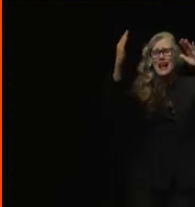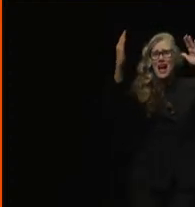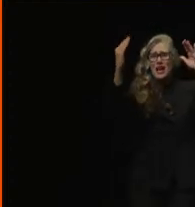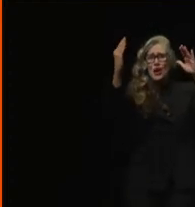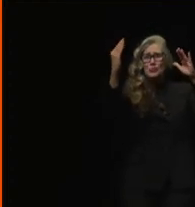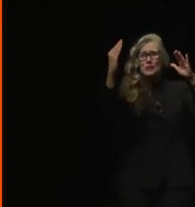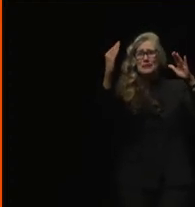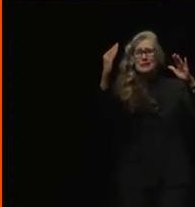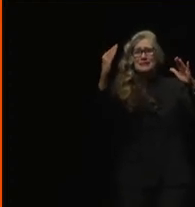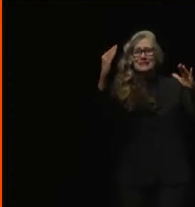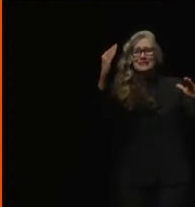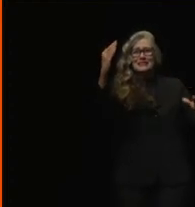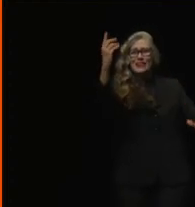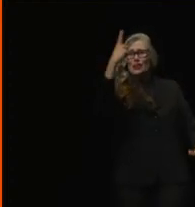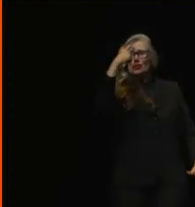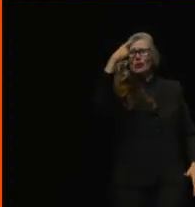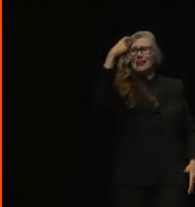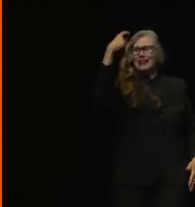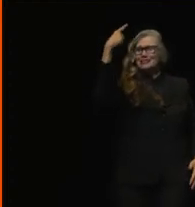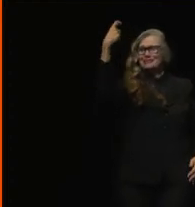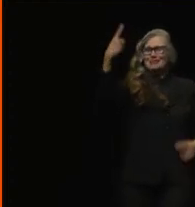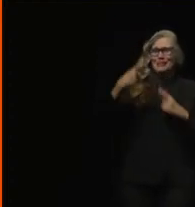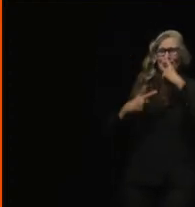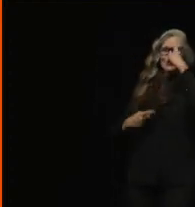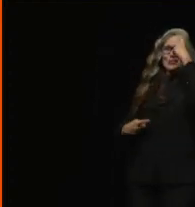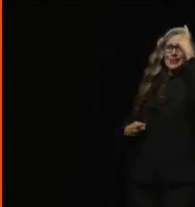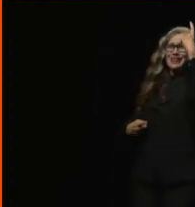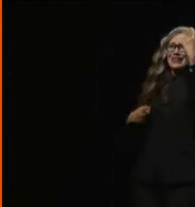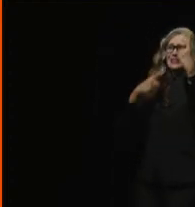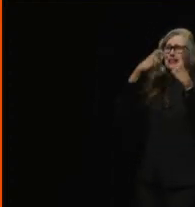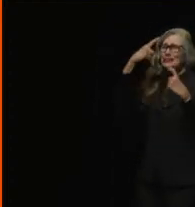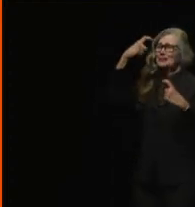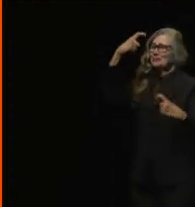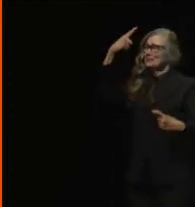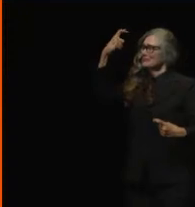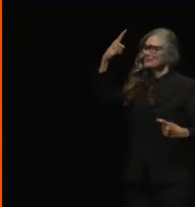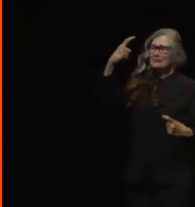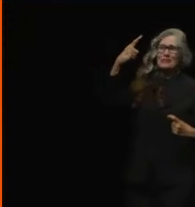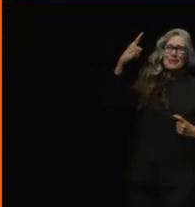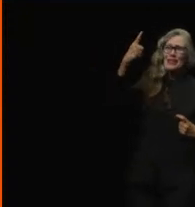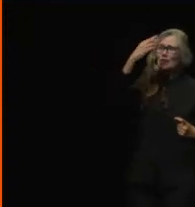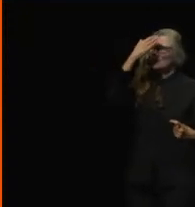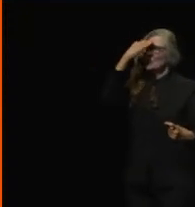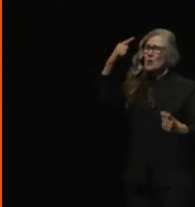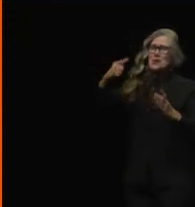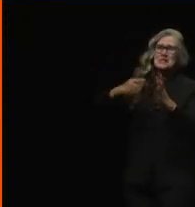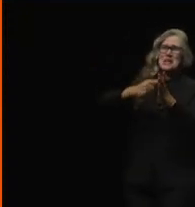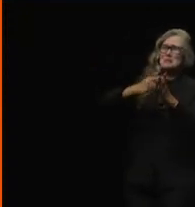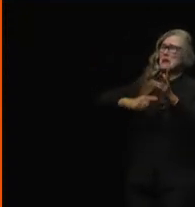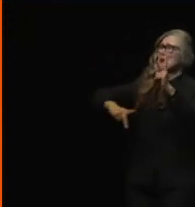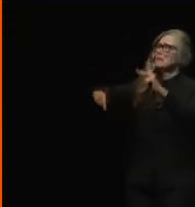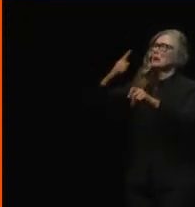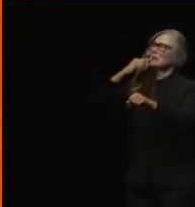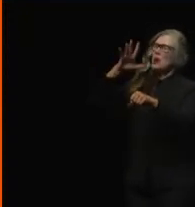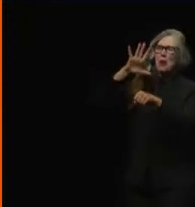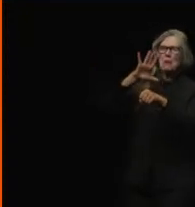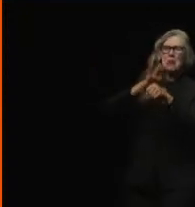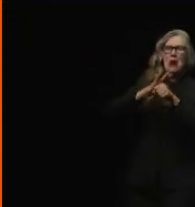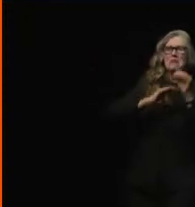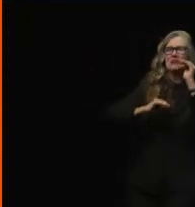Dream on, dreamers, when the promises fade, it can